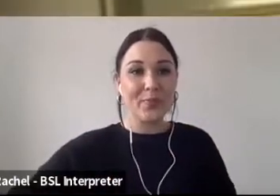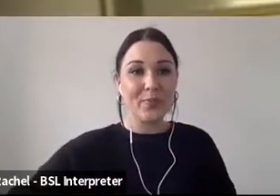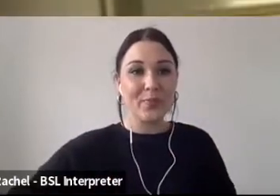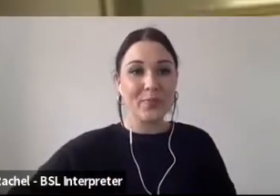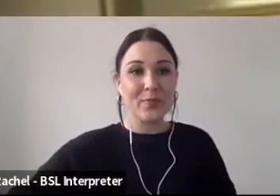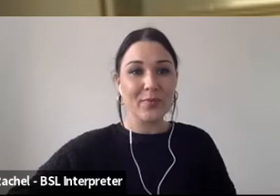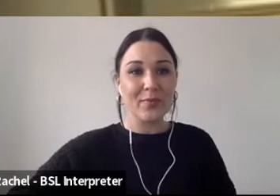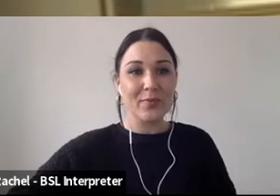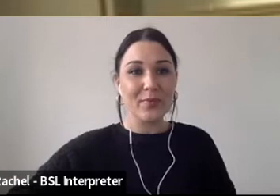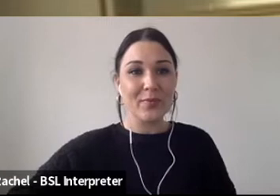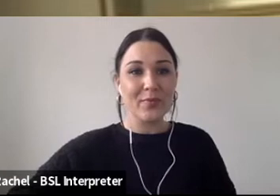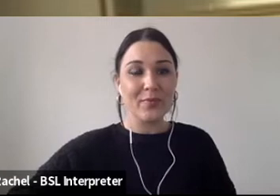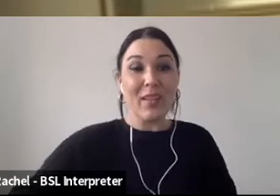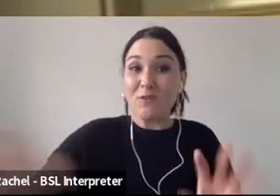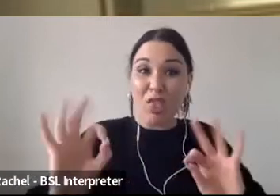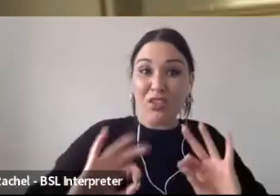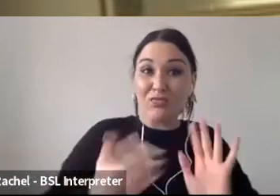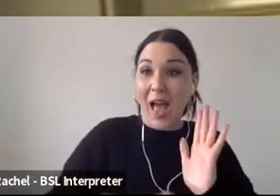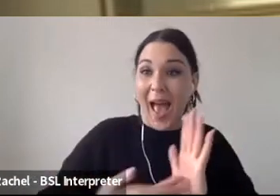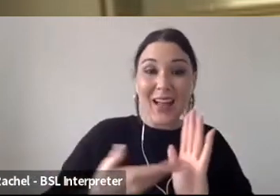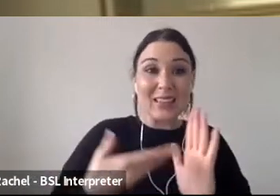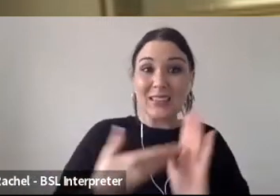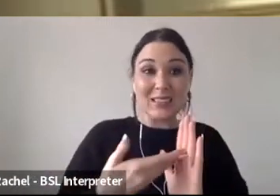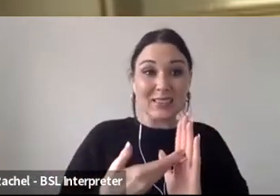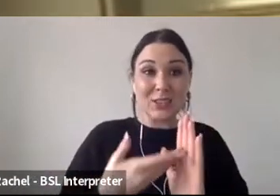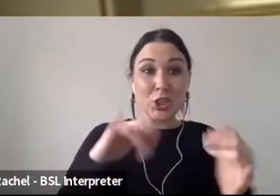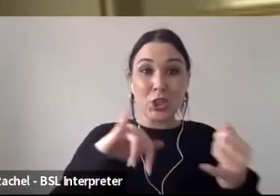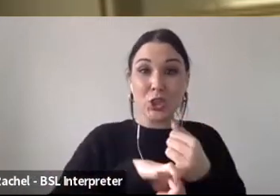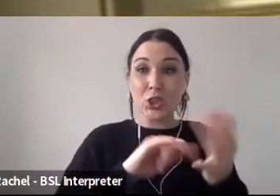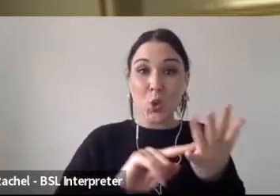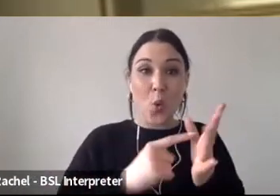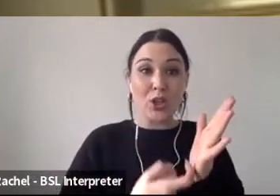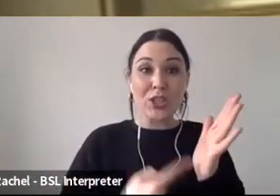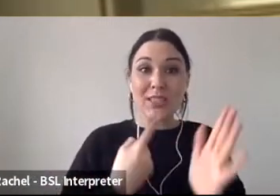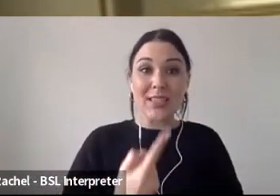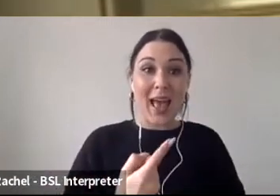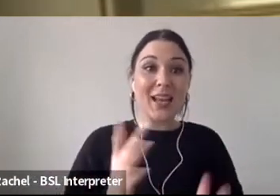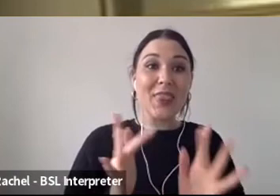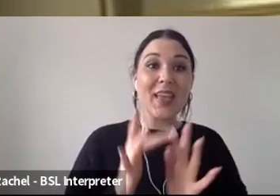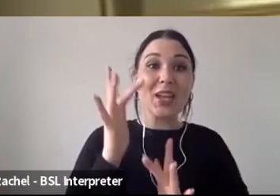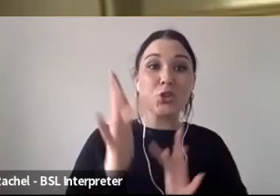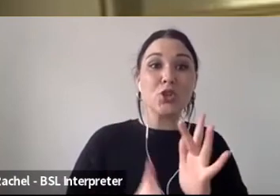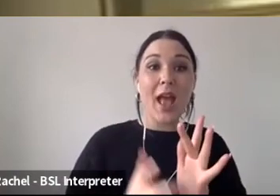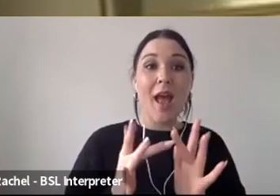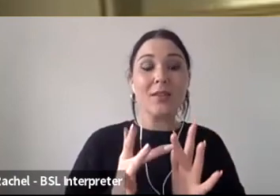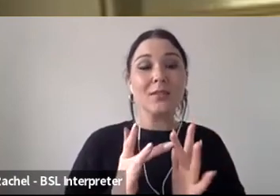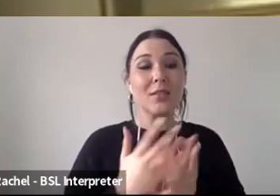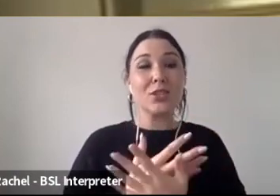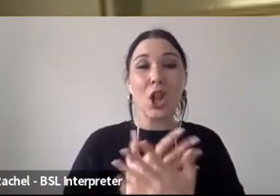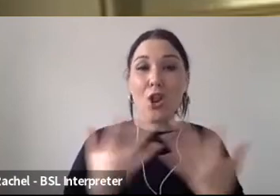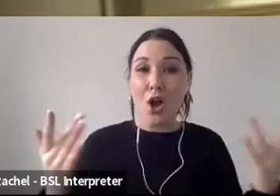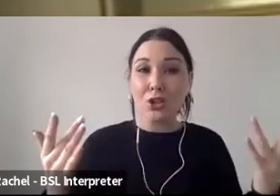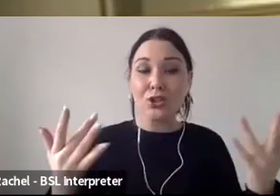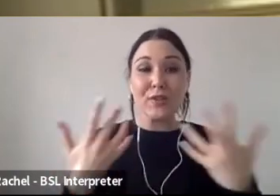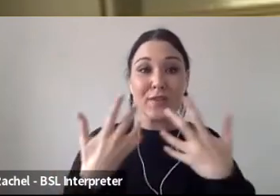I don't have anything to add after what Stuart said. The Internet of Things, there are lots of devices that you could